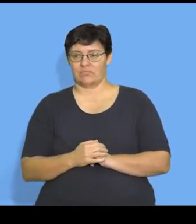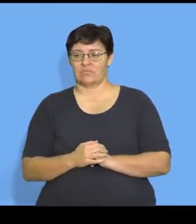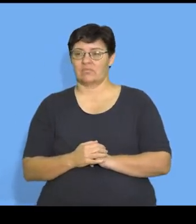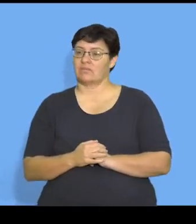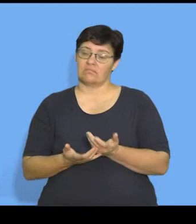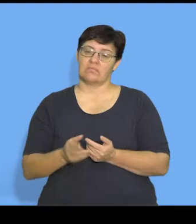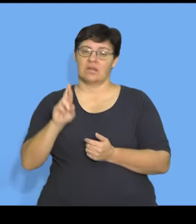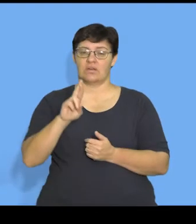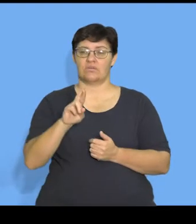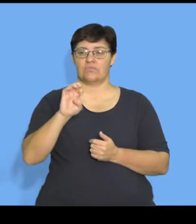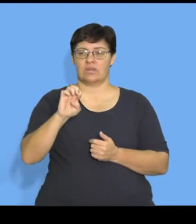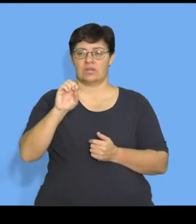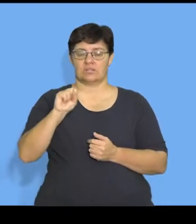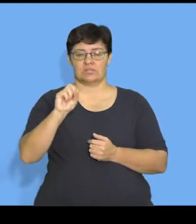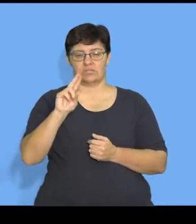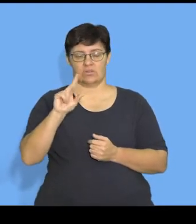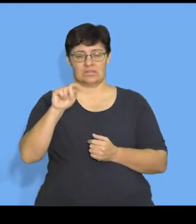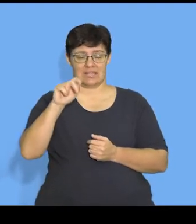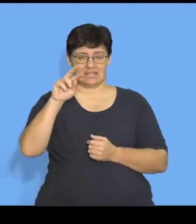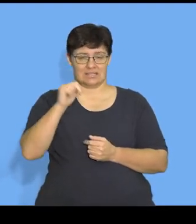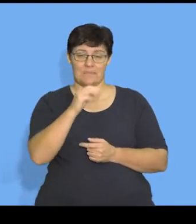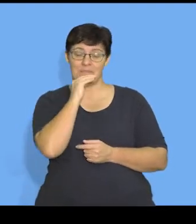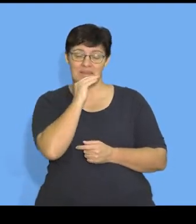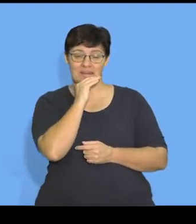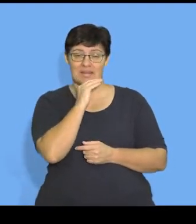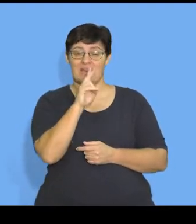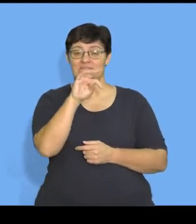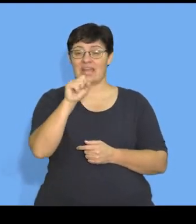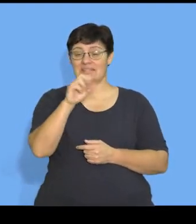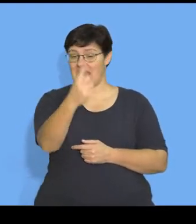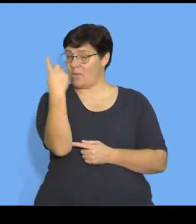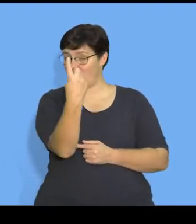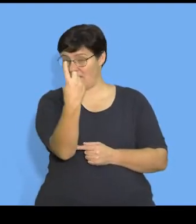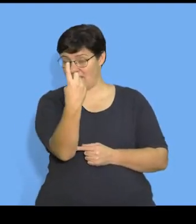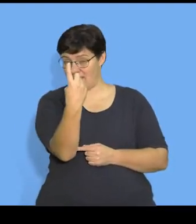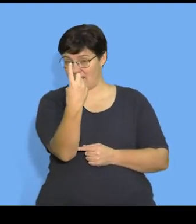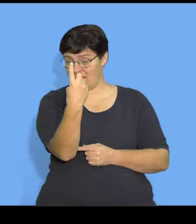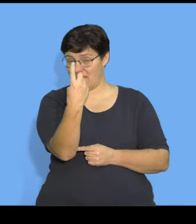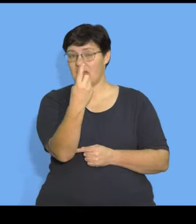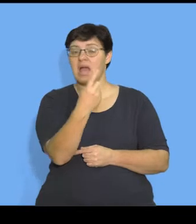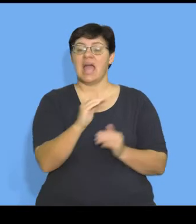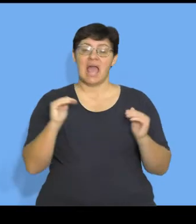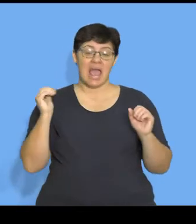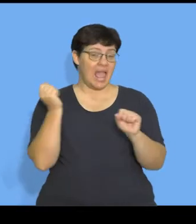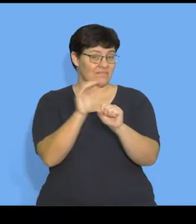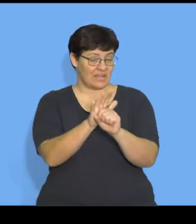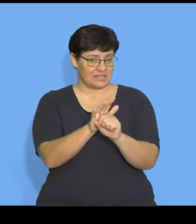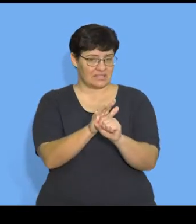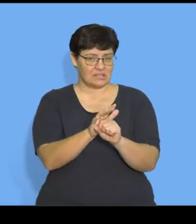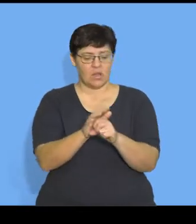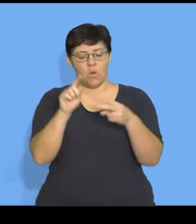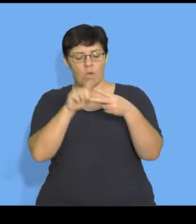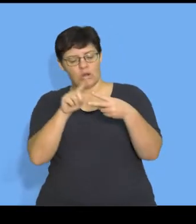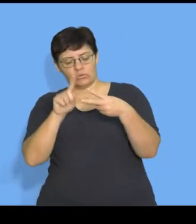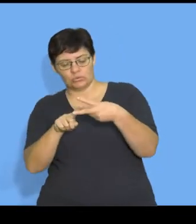the resultant is a single vector that has the same effect as 2 or more vectors together. In